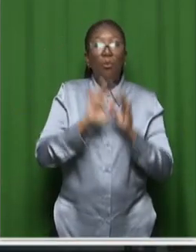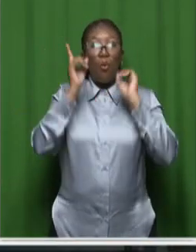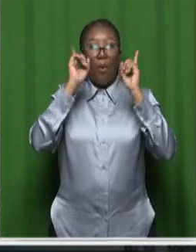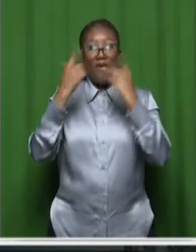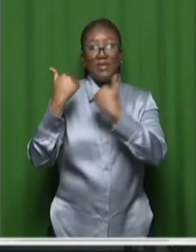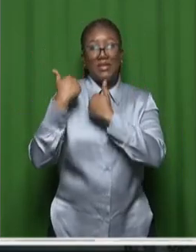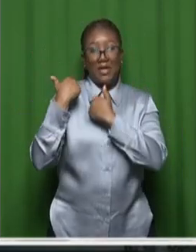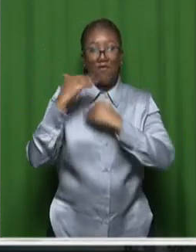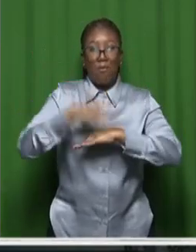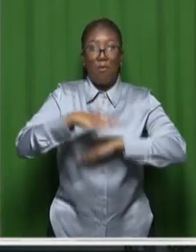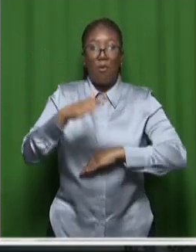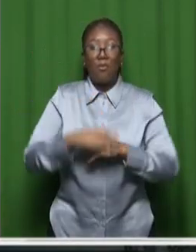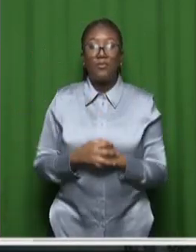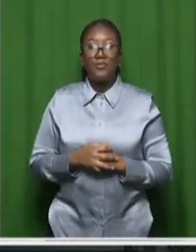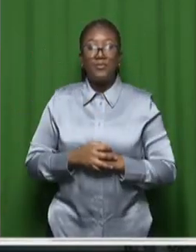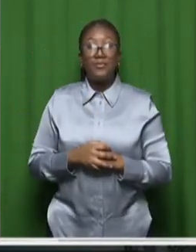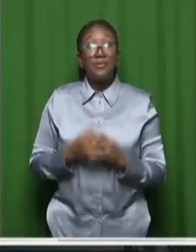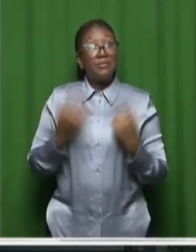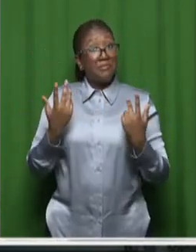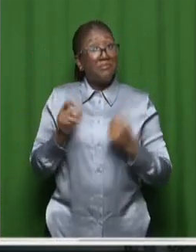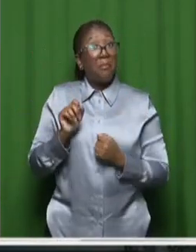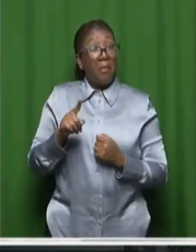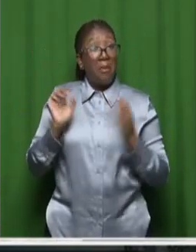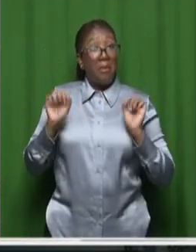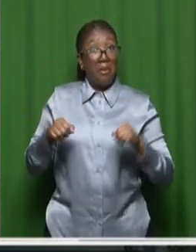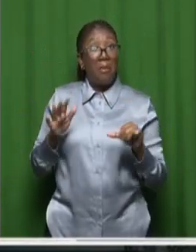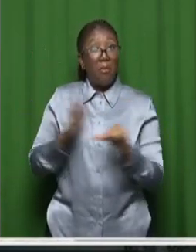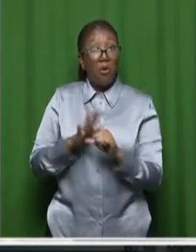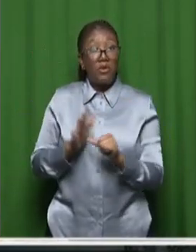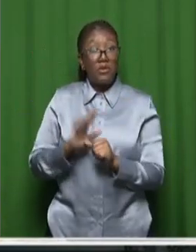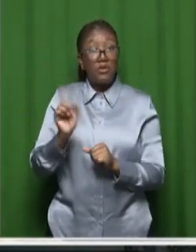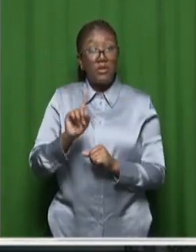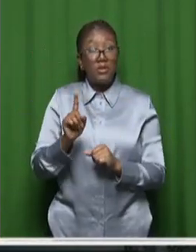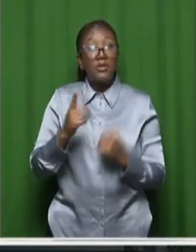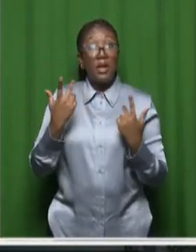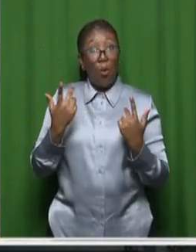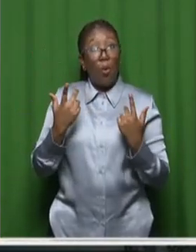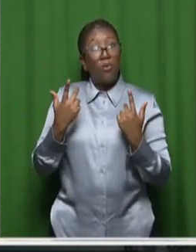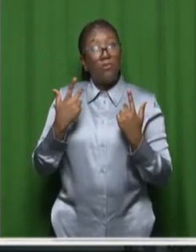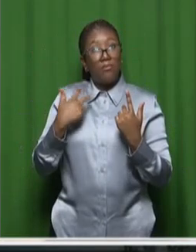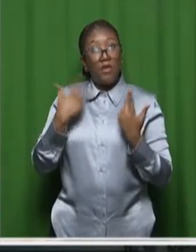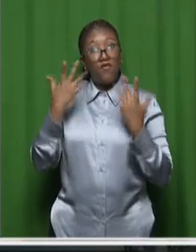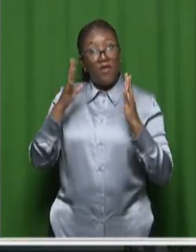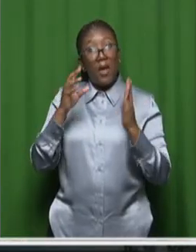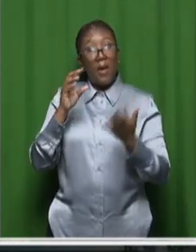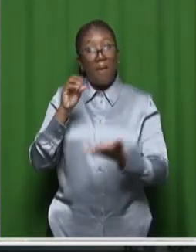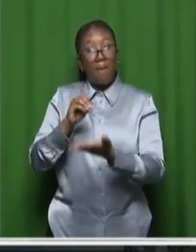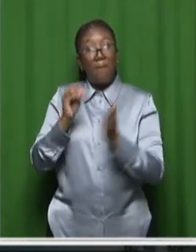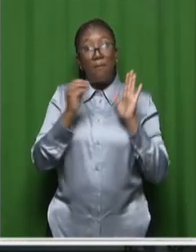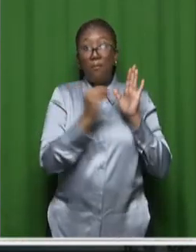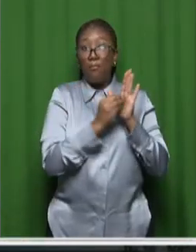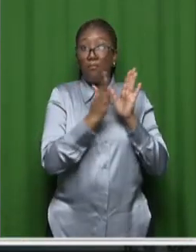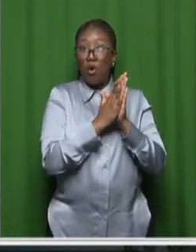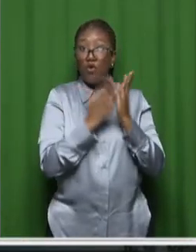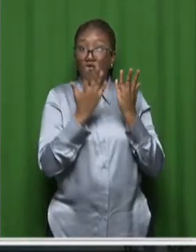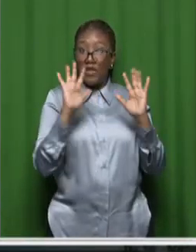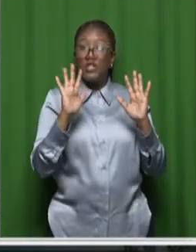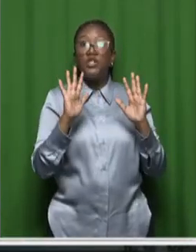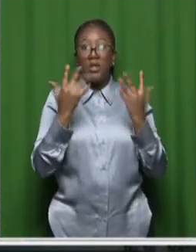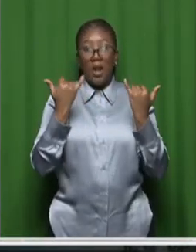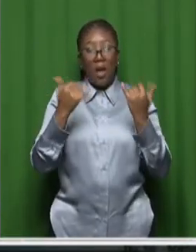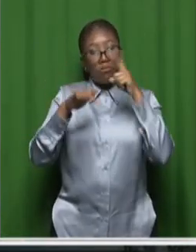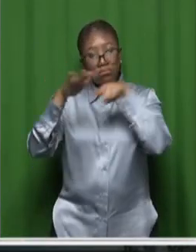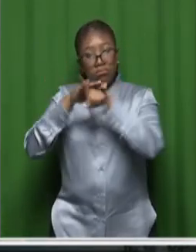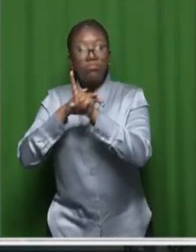Lucas, those are pertinent points. Perhaps also looking at paying on site if you are making bookings through,